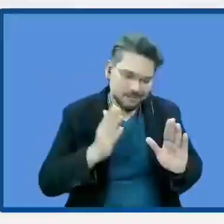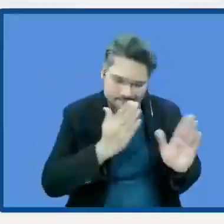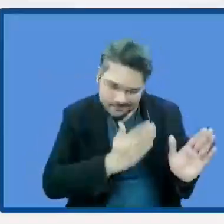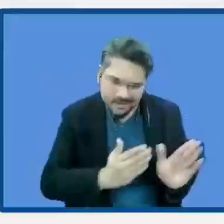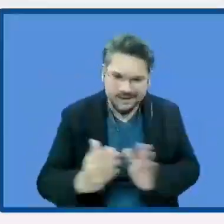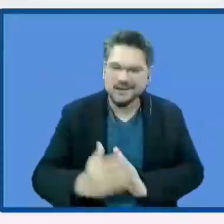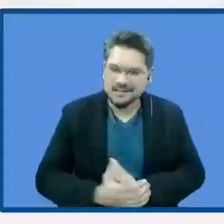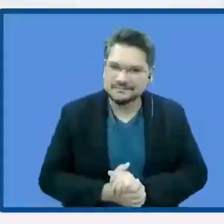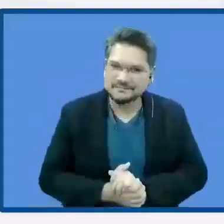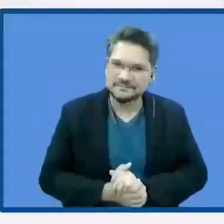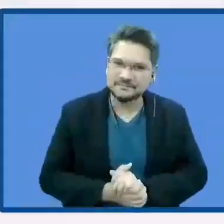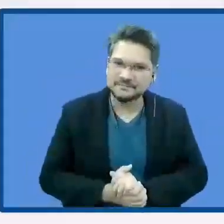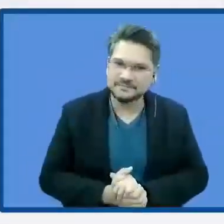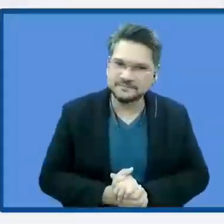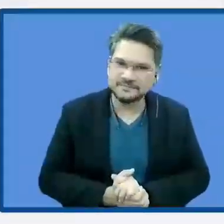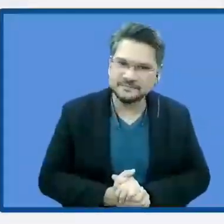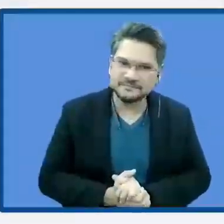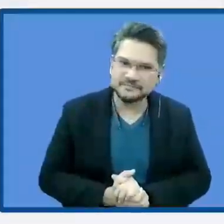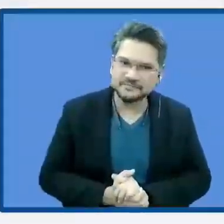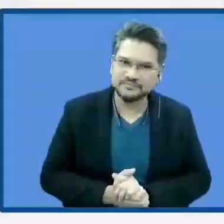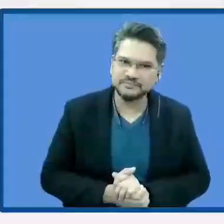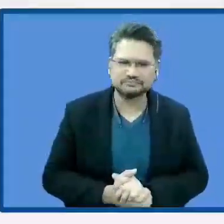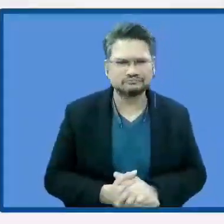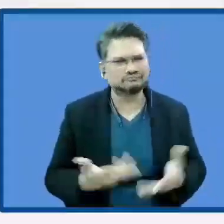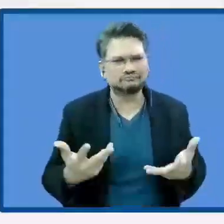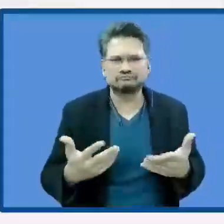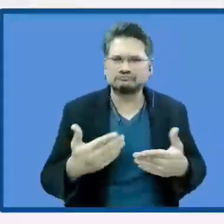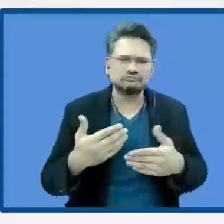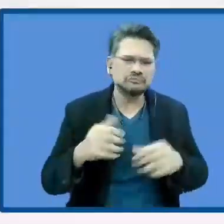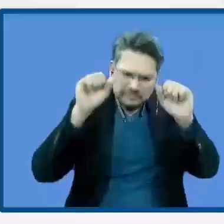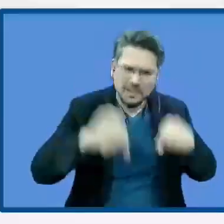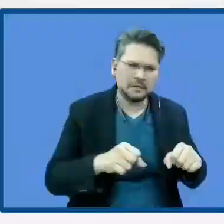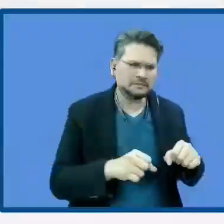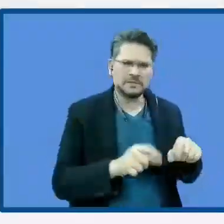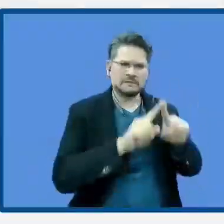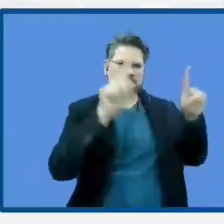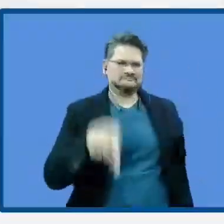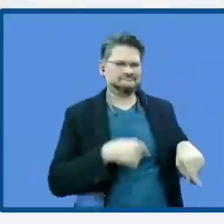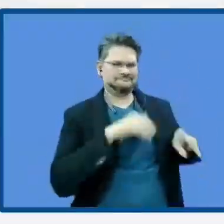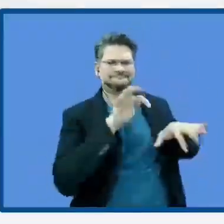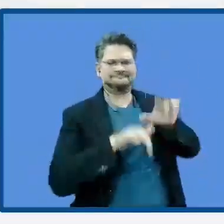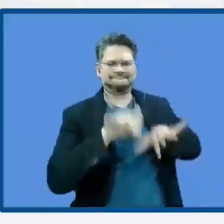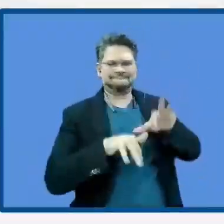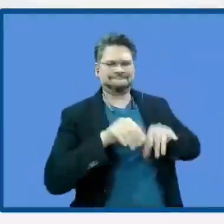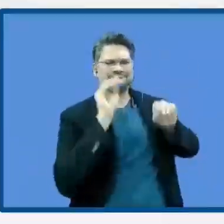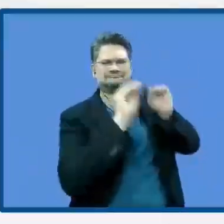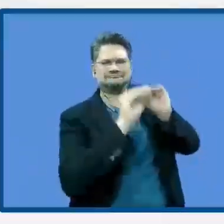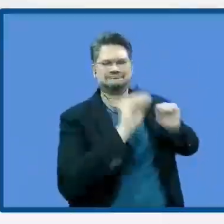then anything could be written on a paper, but it's never going to become a reality